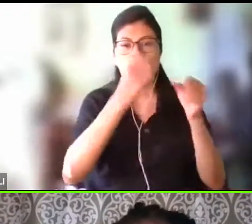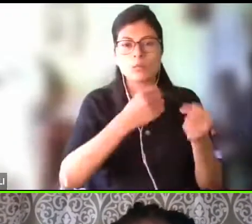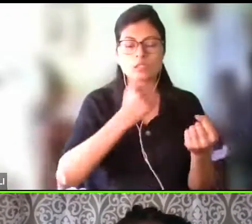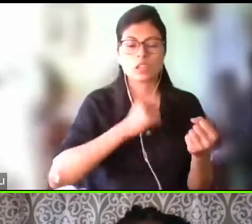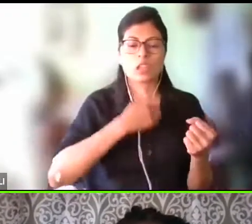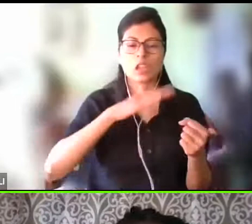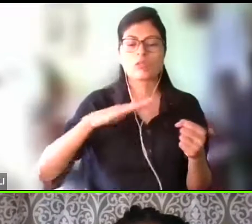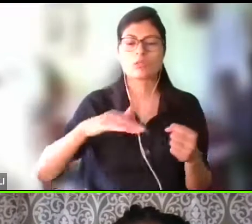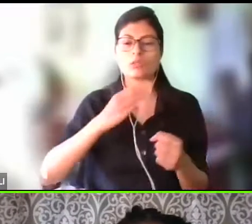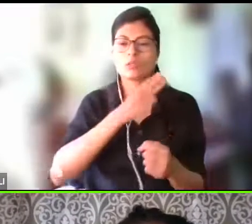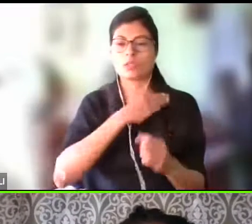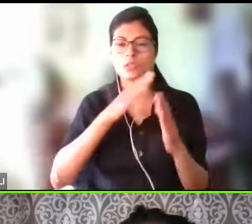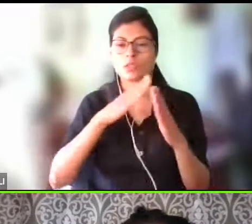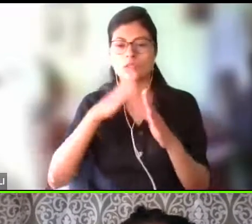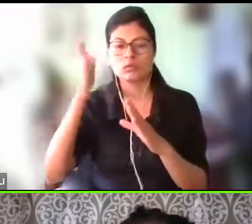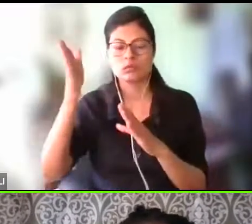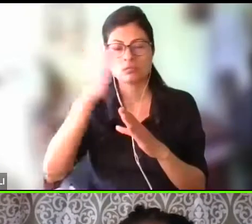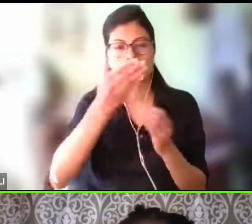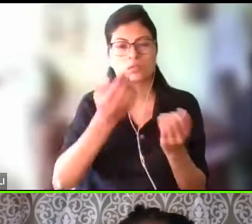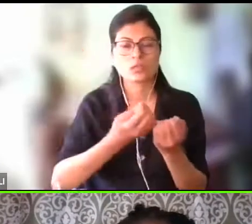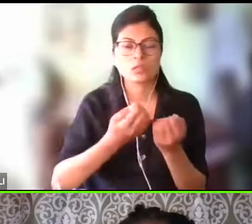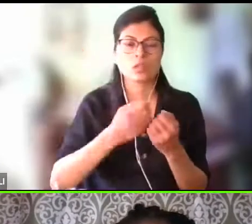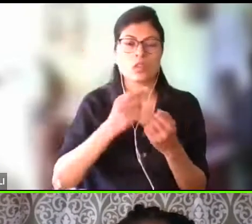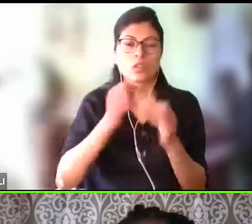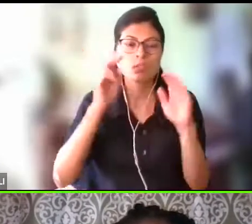the volcano.